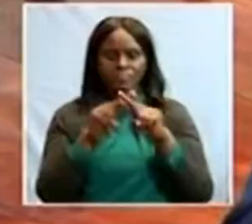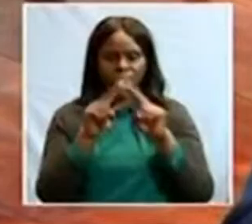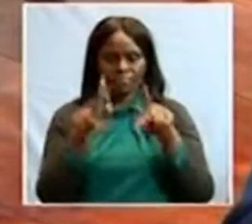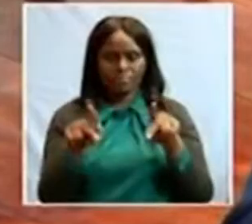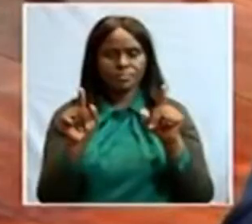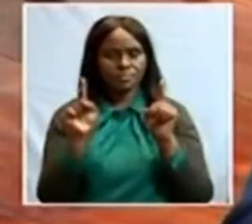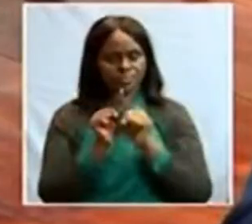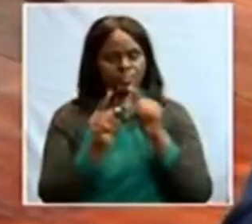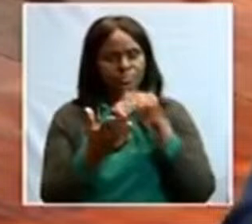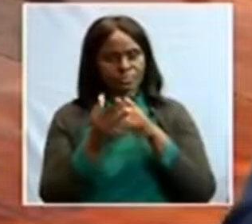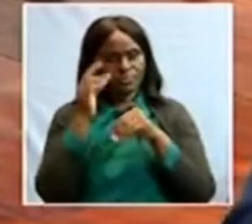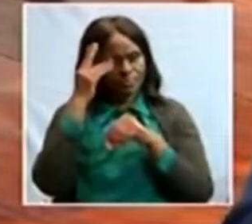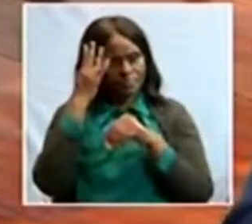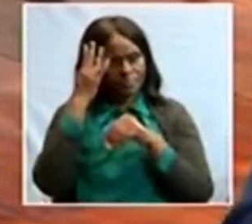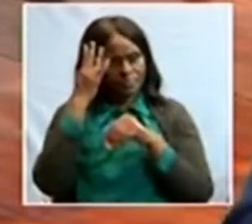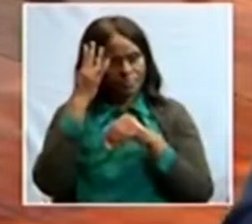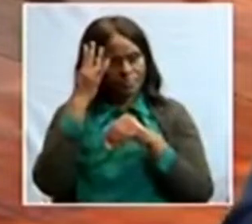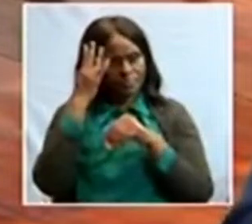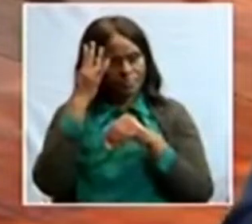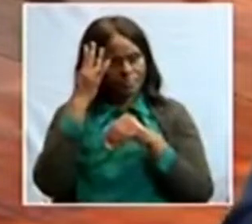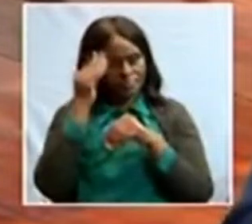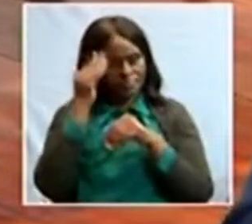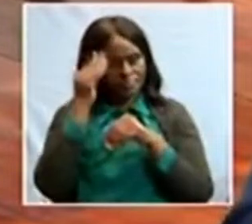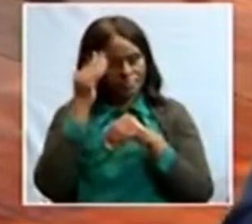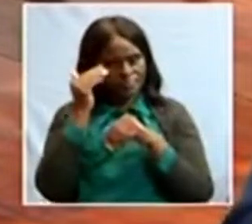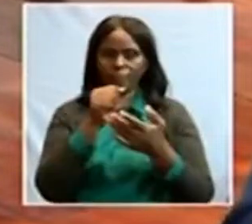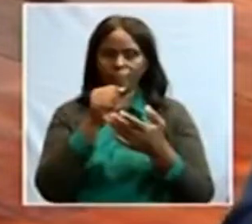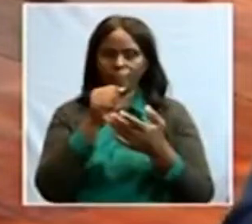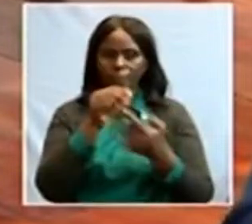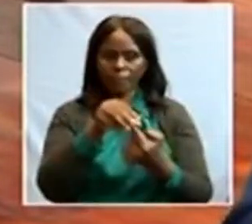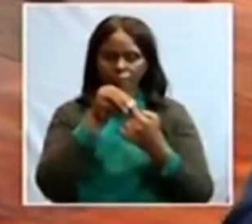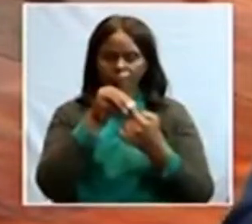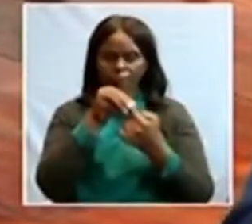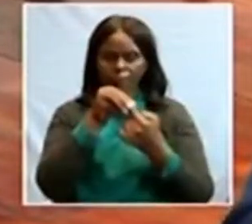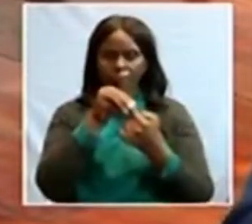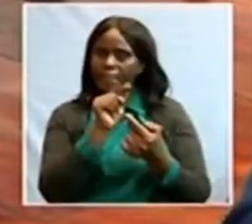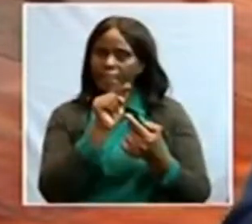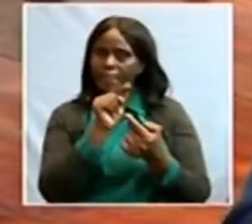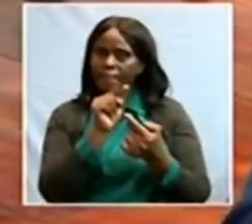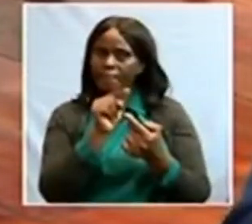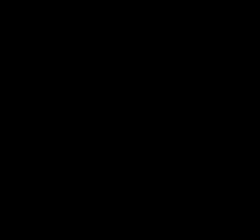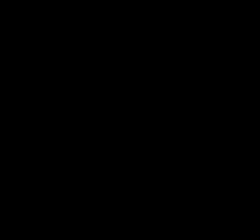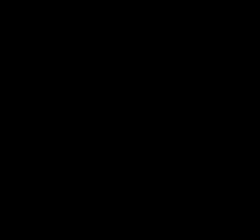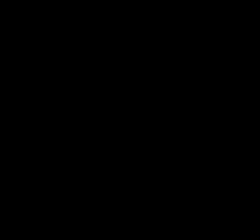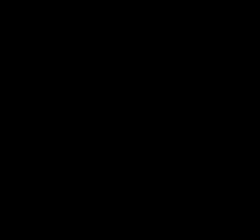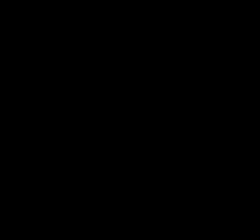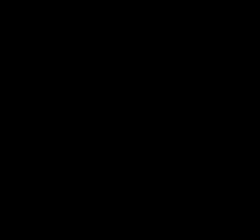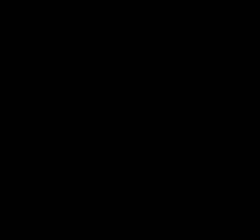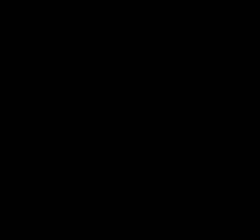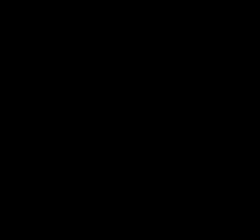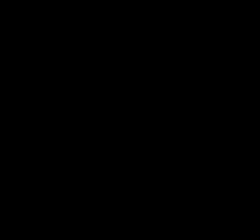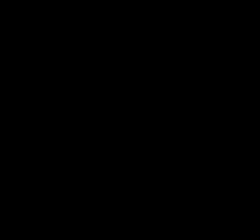and the reason why we don't have the specific amount, but